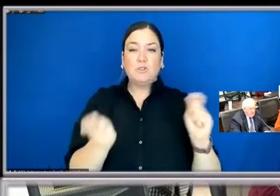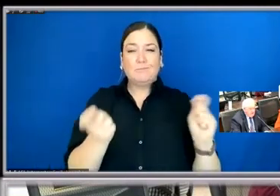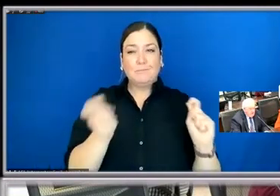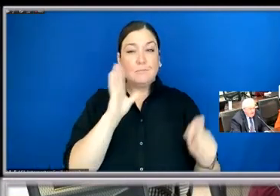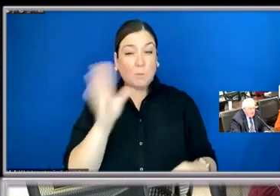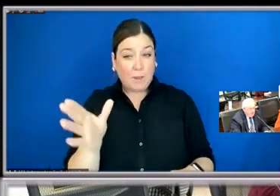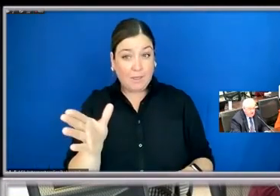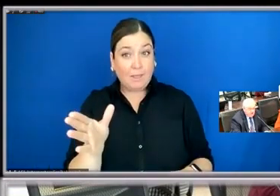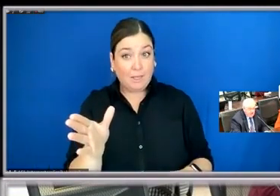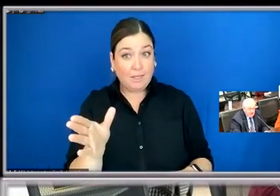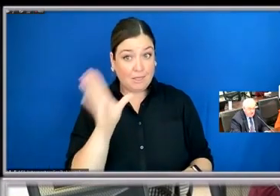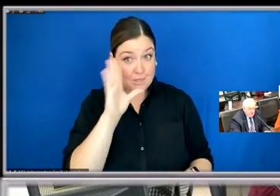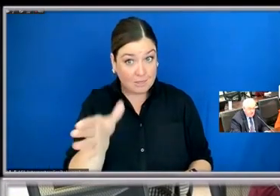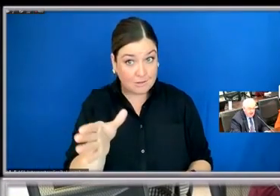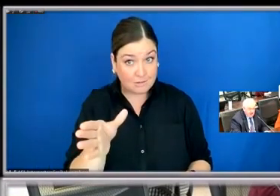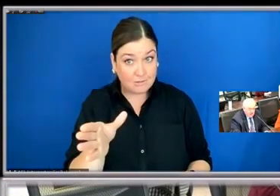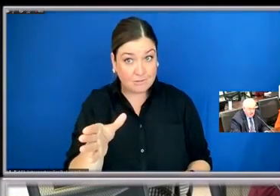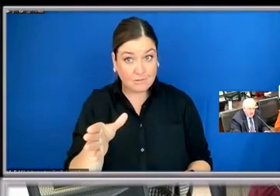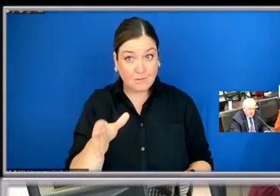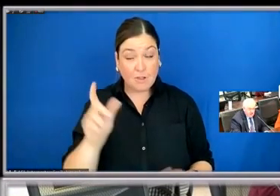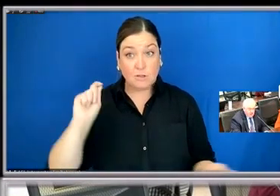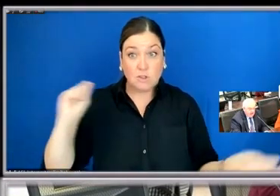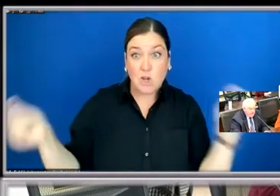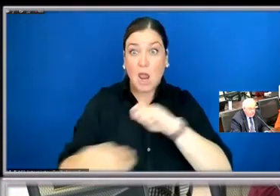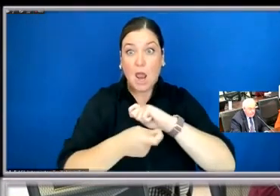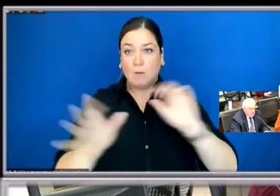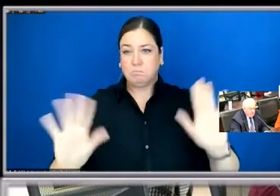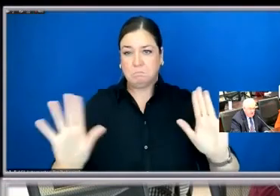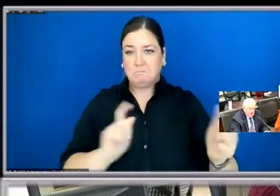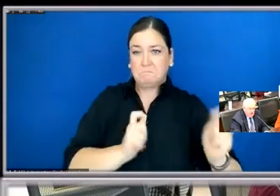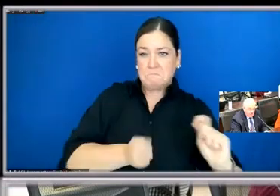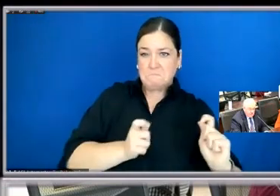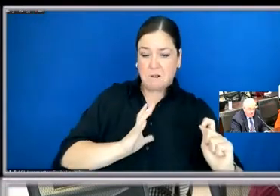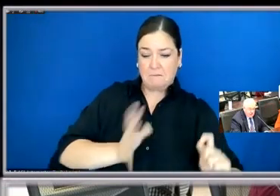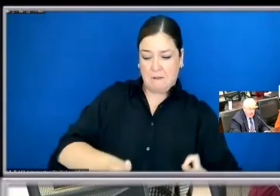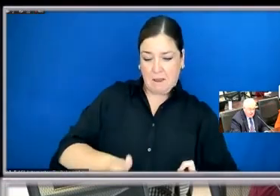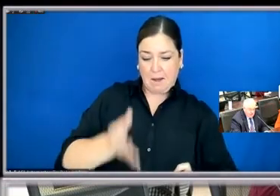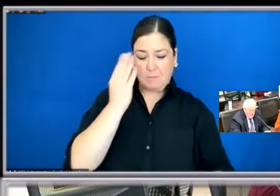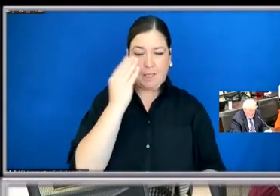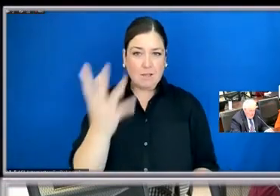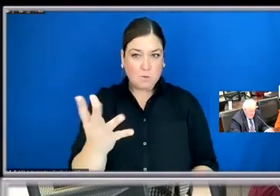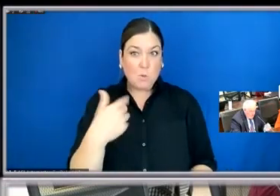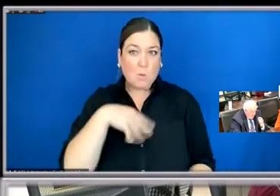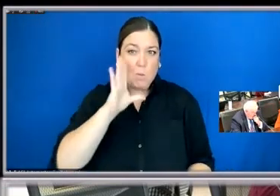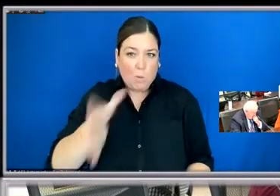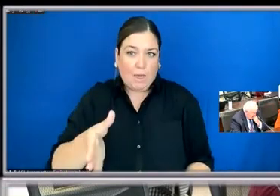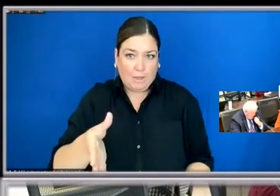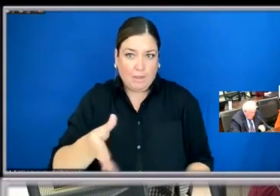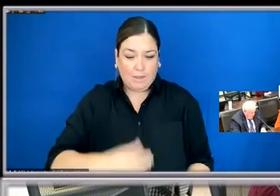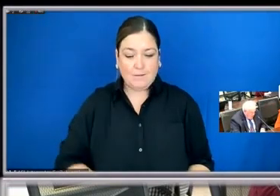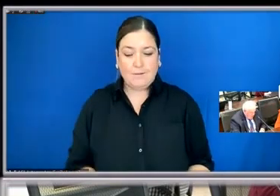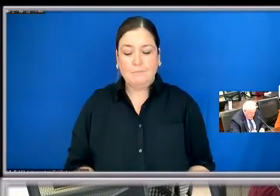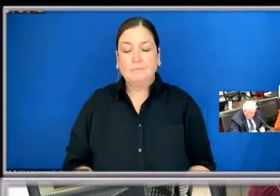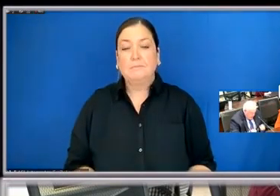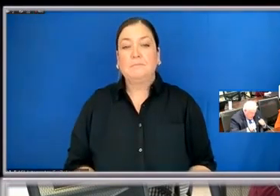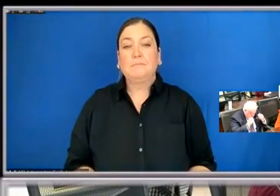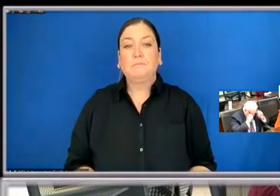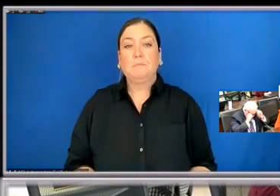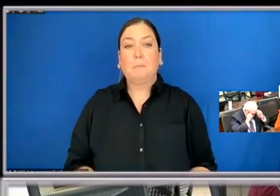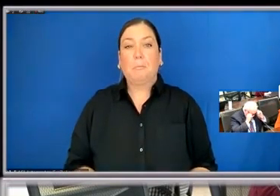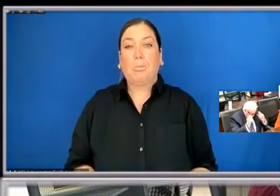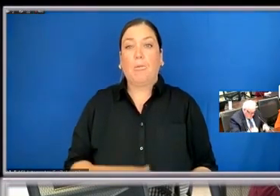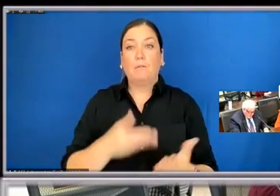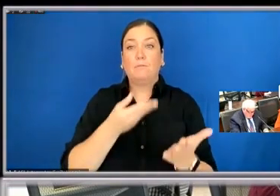will change. They shouldn't change dramatically, but I just want to let you know they will change. The dollar